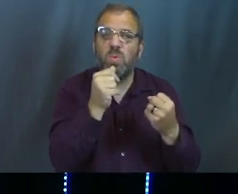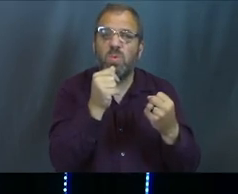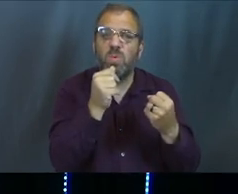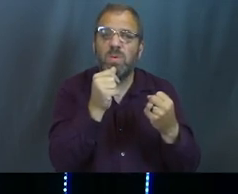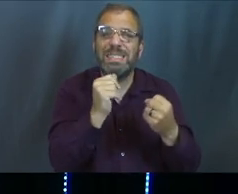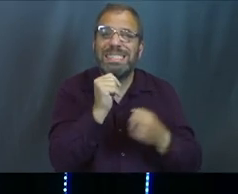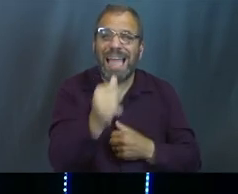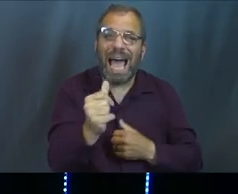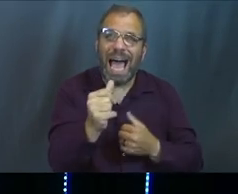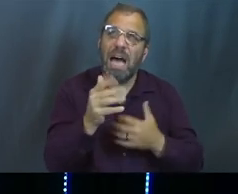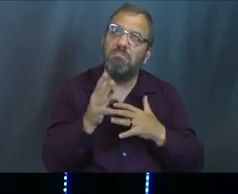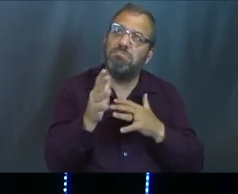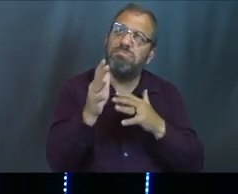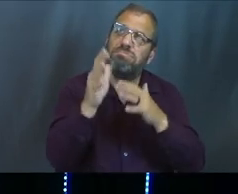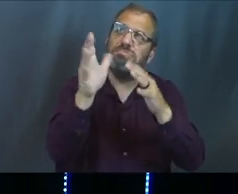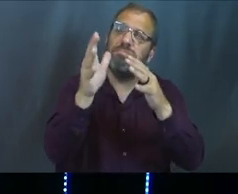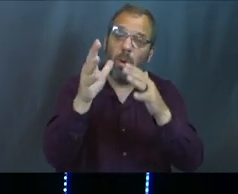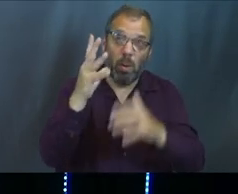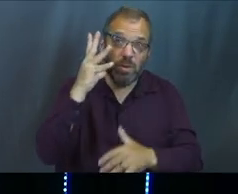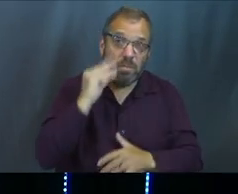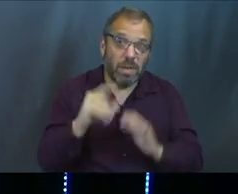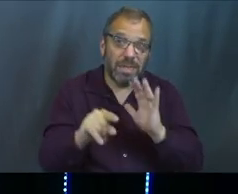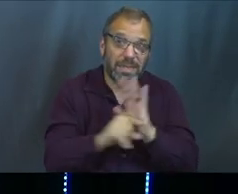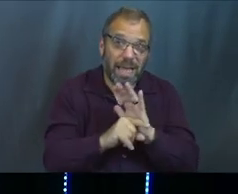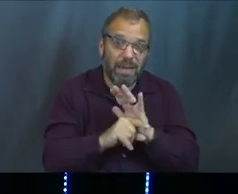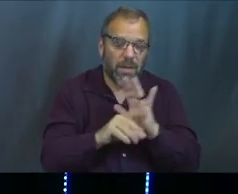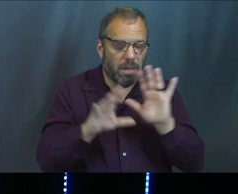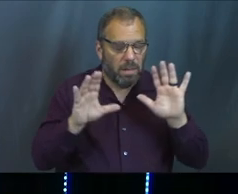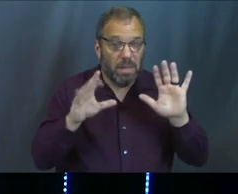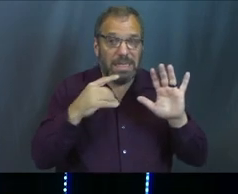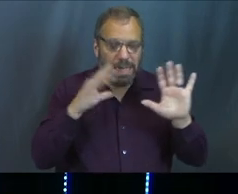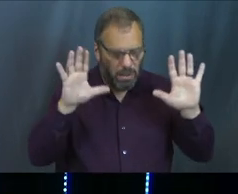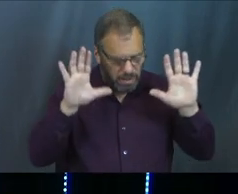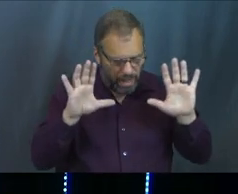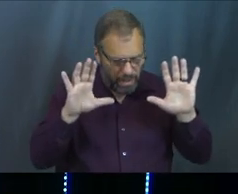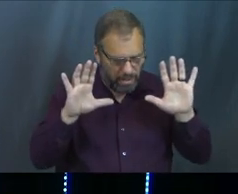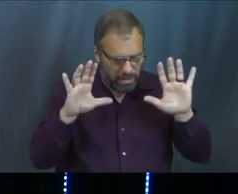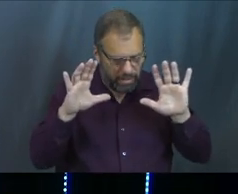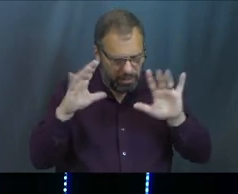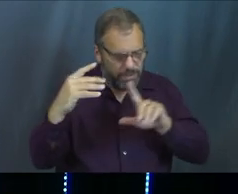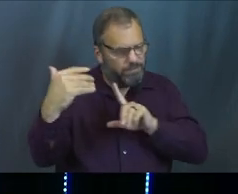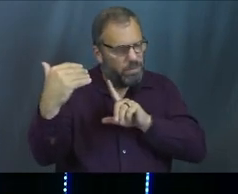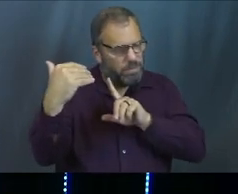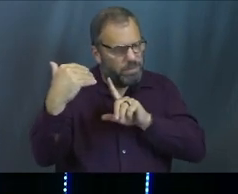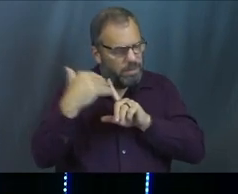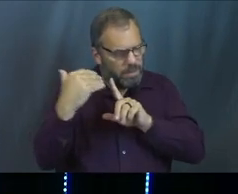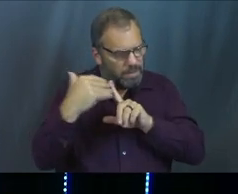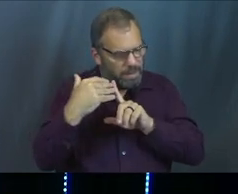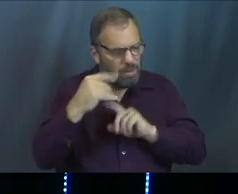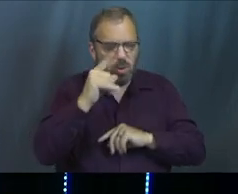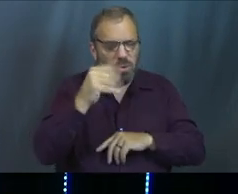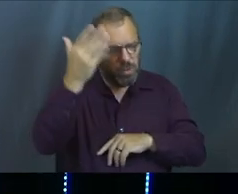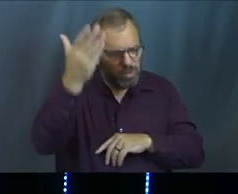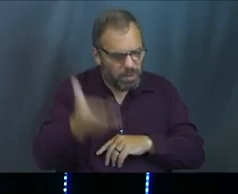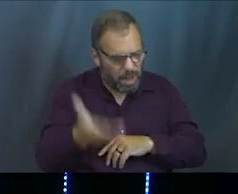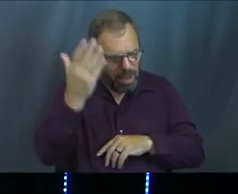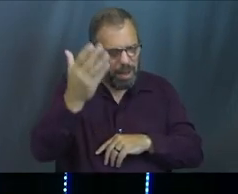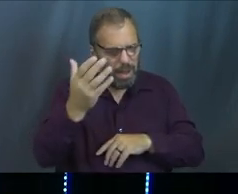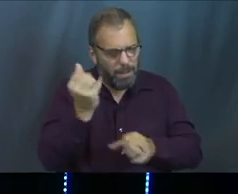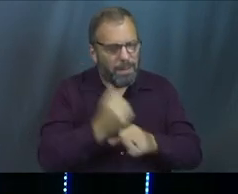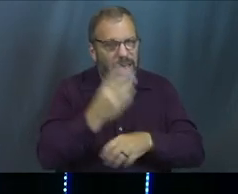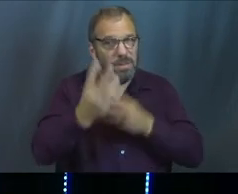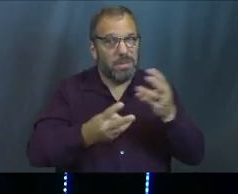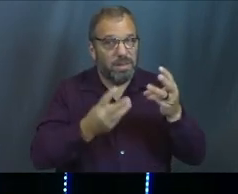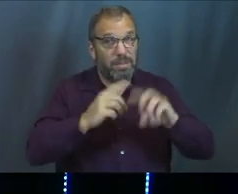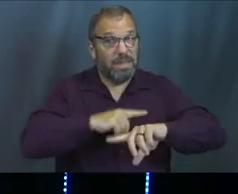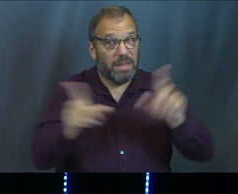God that opportunity to show us who it really is? And just by stepping in and going, you know what, let me remind myself of who you say you are and what you can say you can do, because it makes